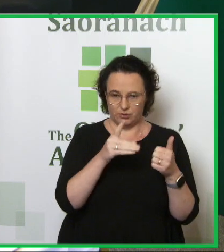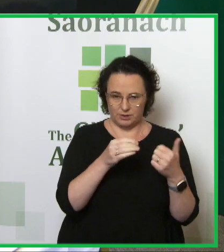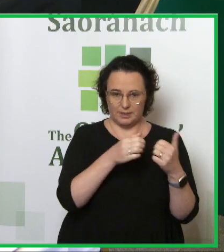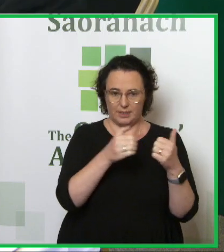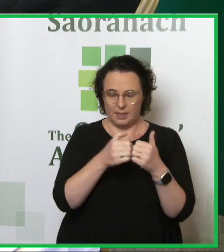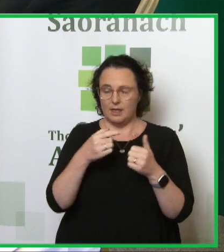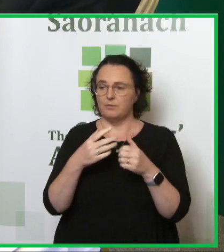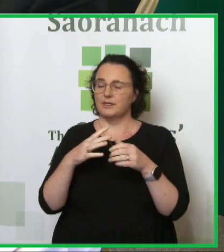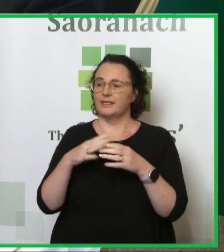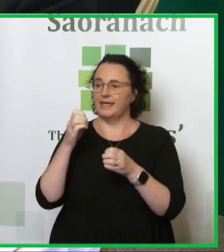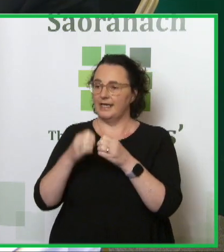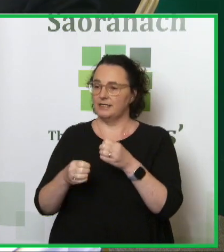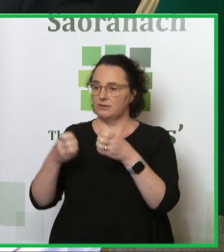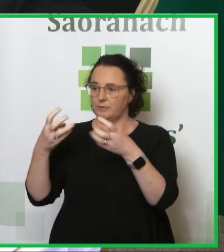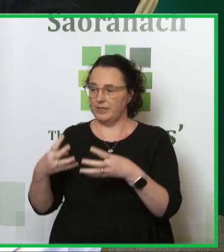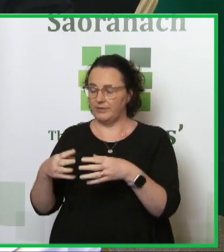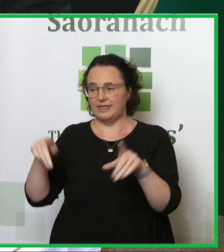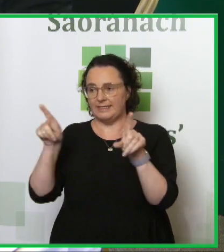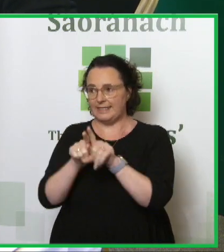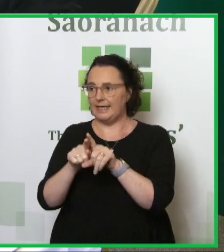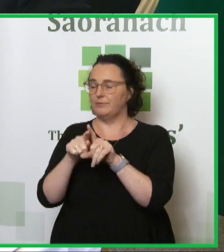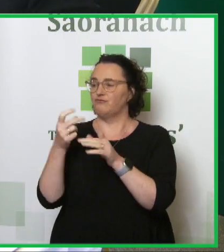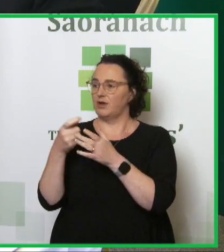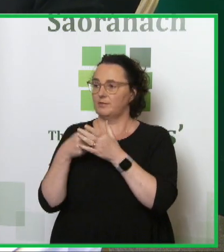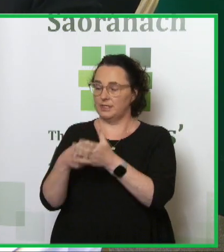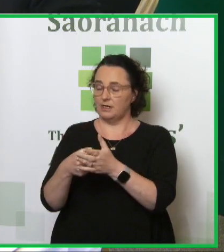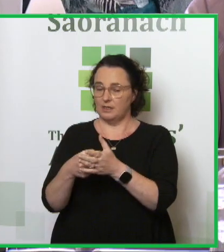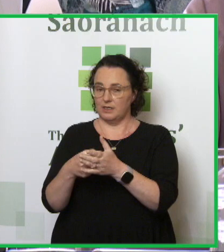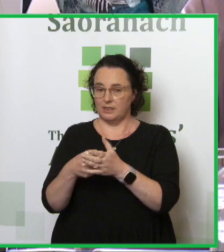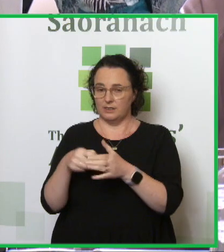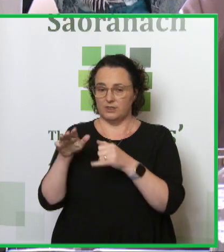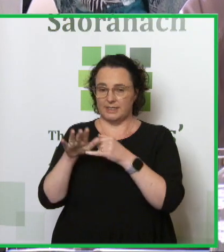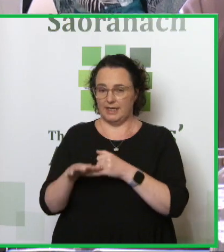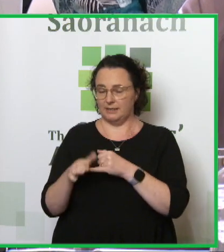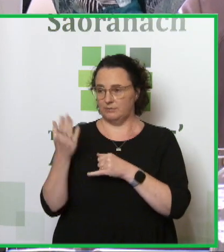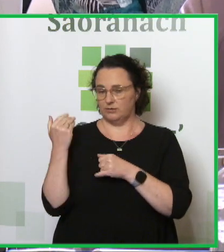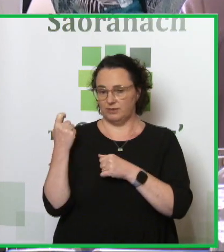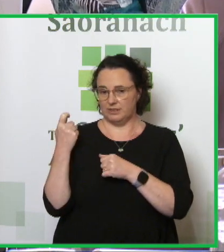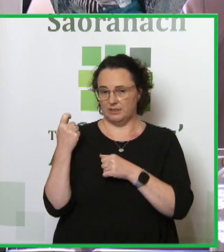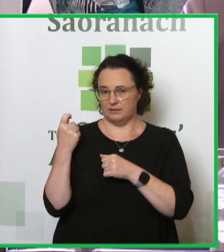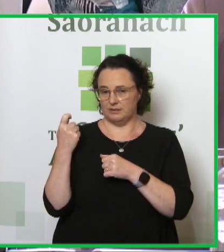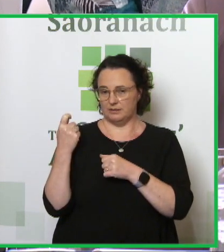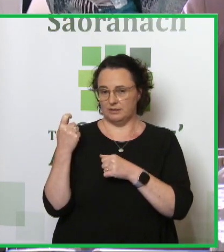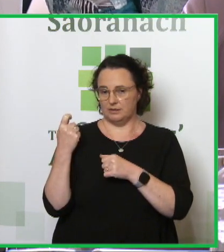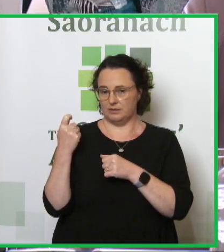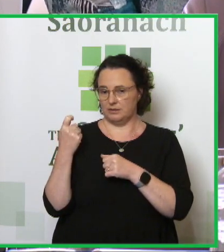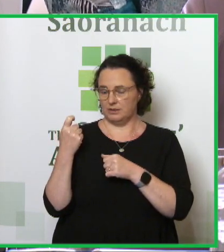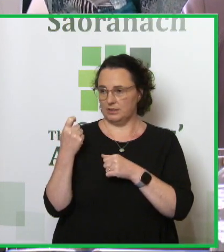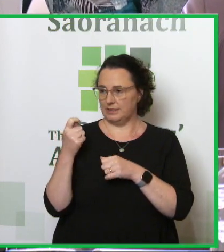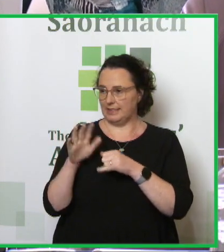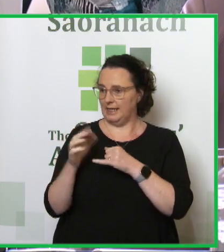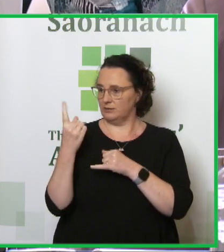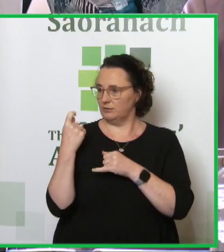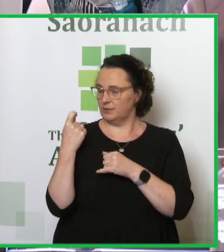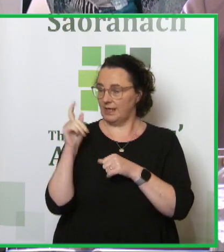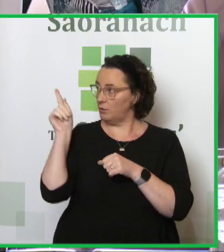recommendation, even though we've said on the last ballot we don't want the same rule for all drugs. No, just the last ballot since then. Which was that one? Just the last one we just did